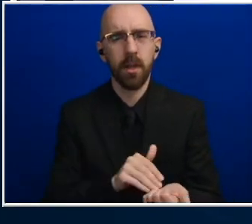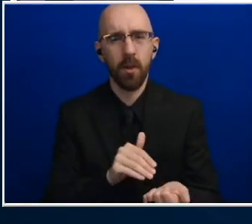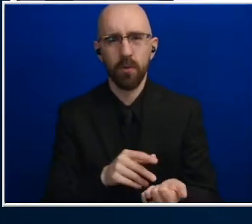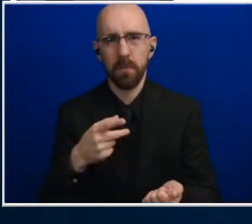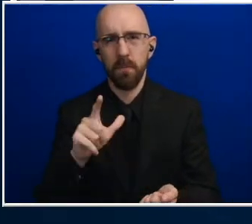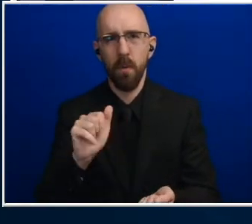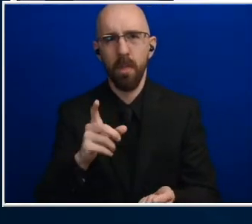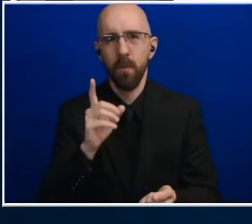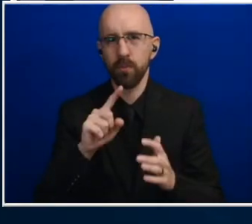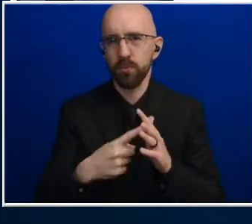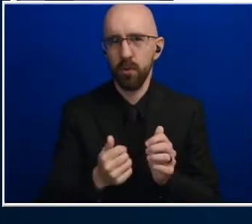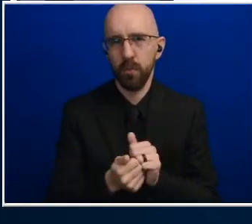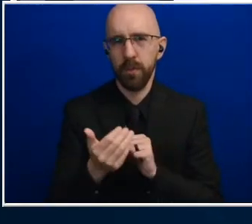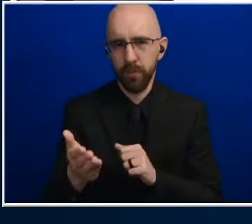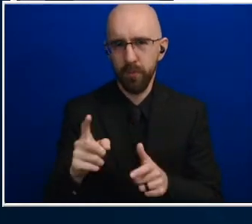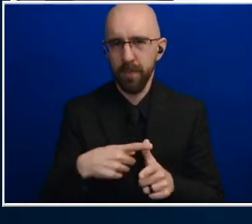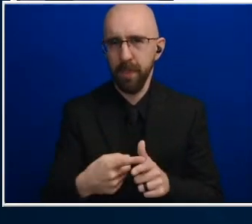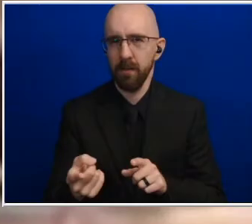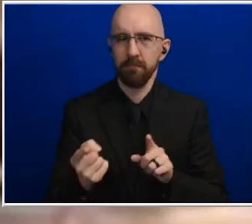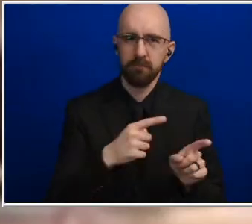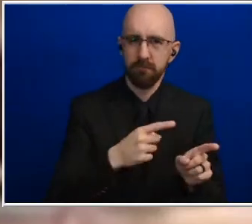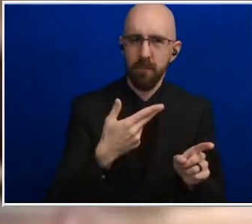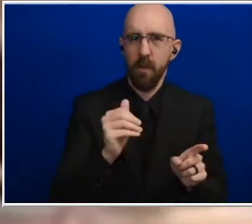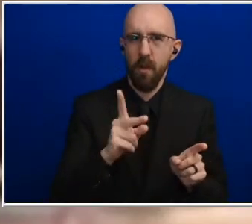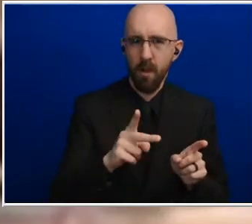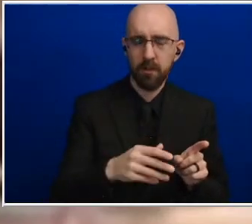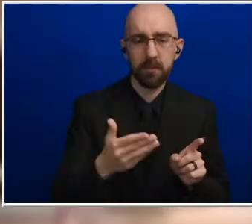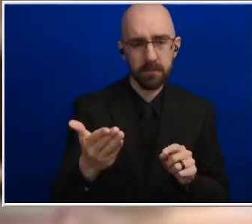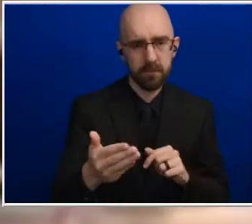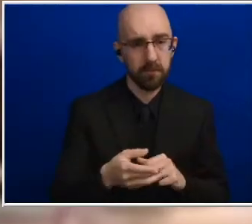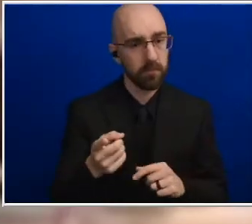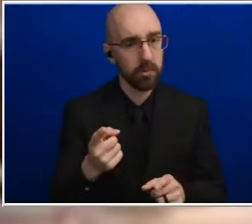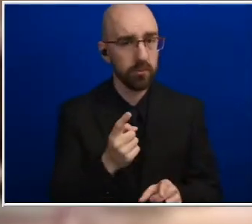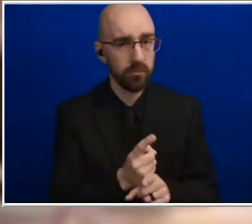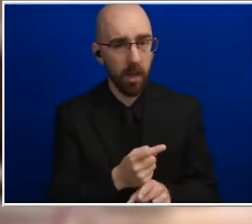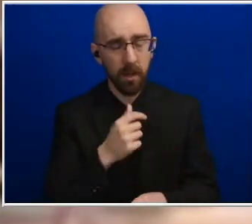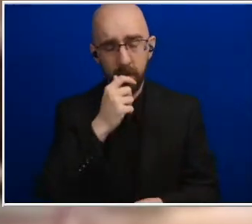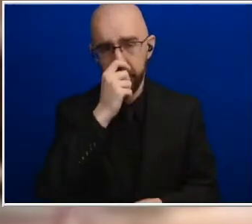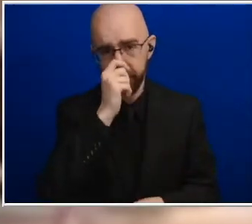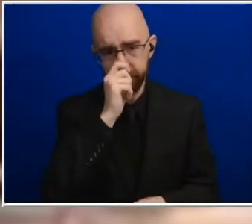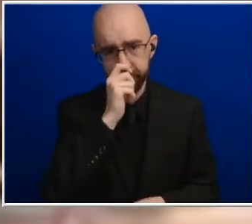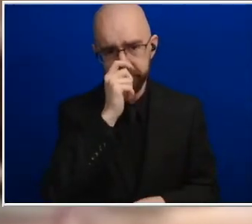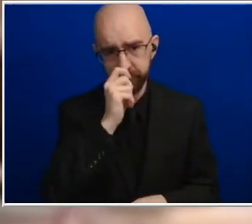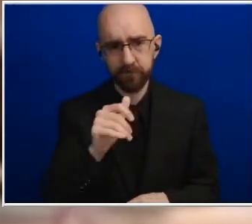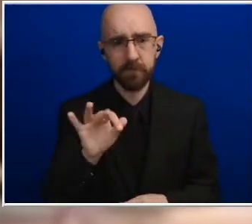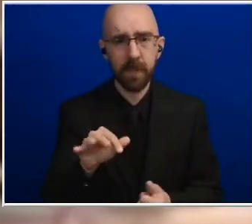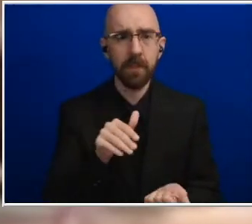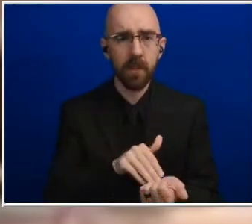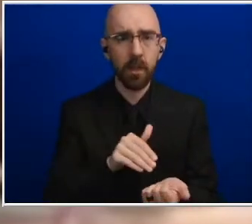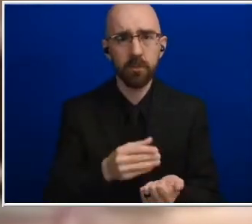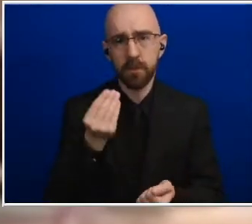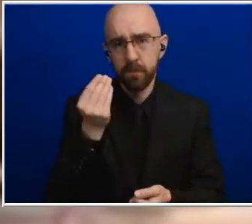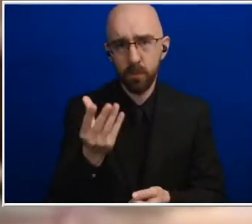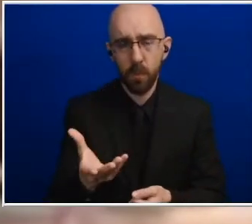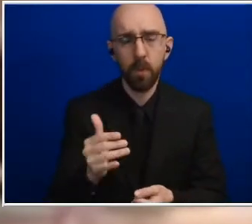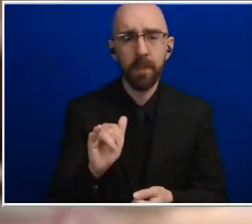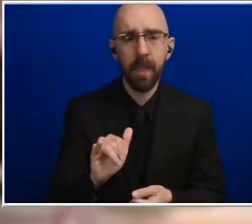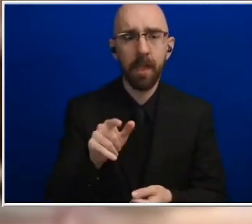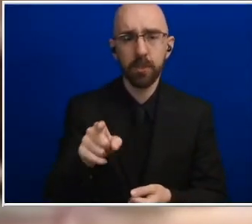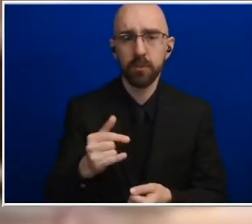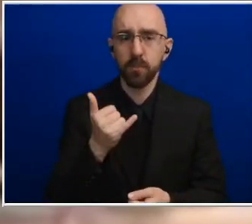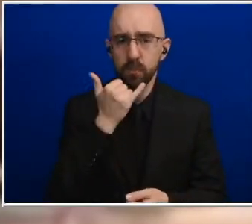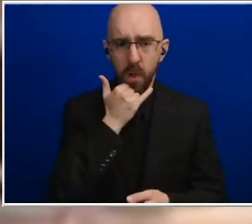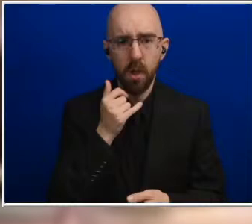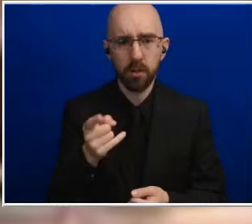Dr. Hawk in a second. Go ahead. Well, she is right. And if doctors have told her that she's wrong, she's